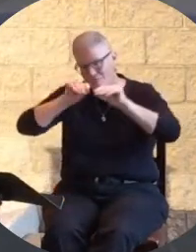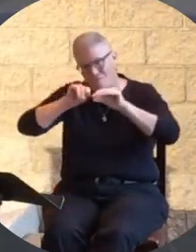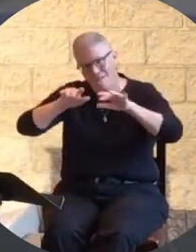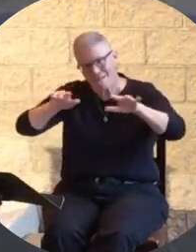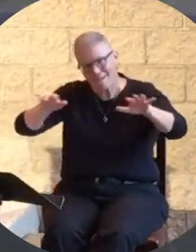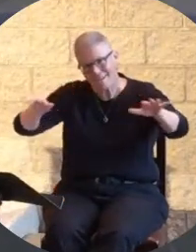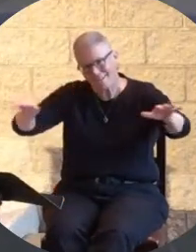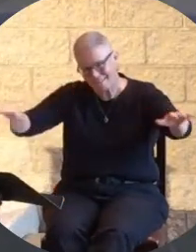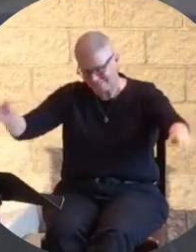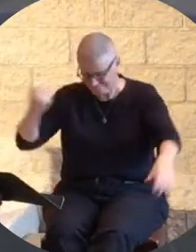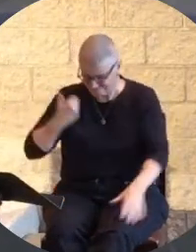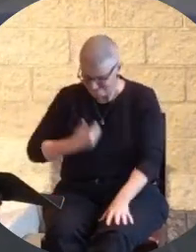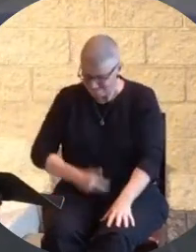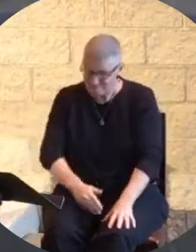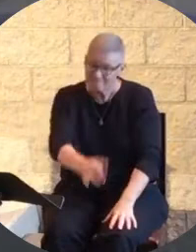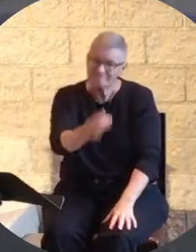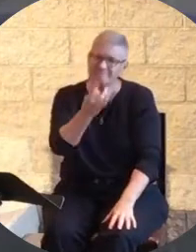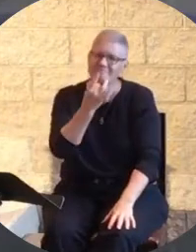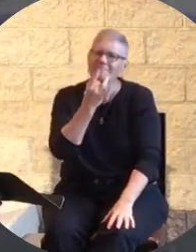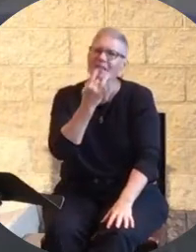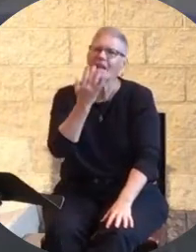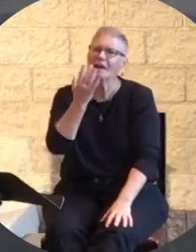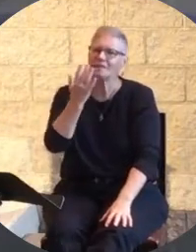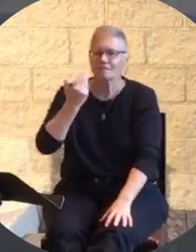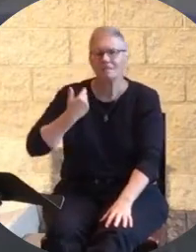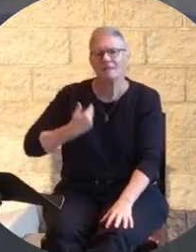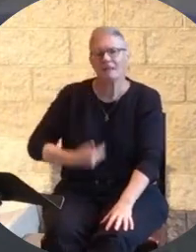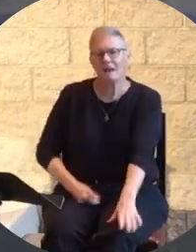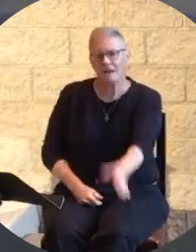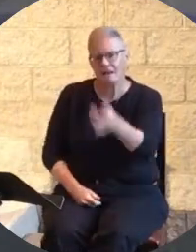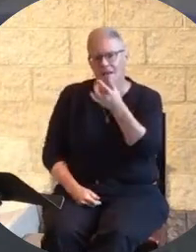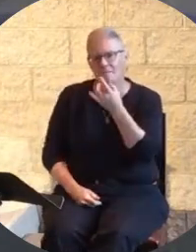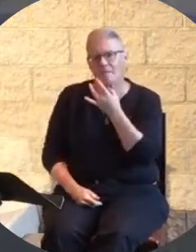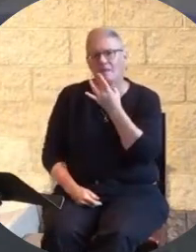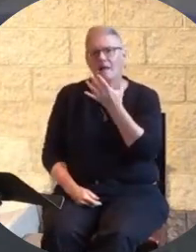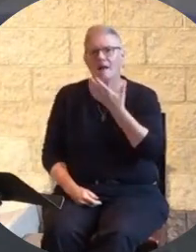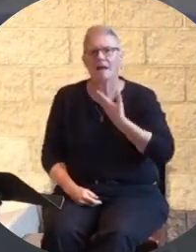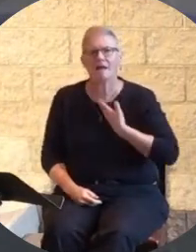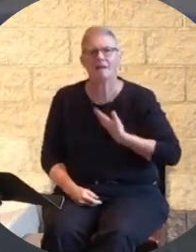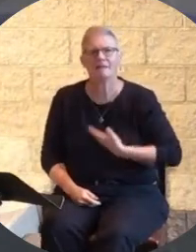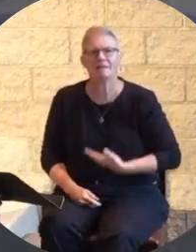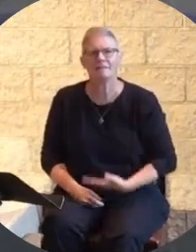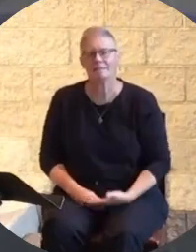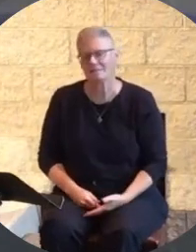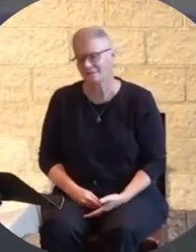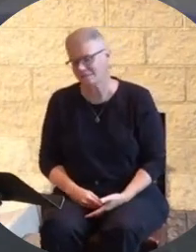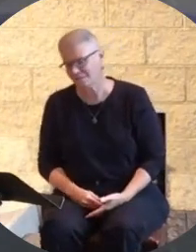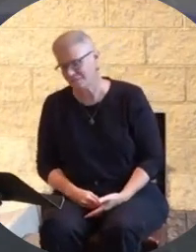Love.